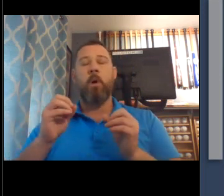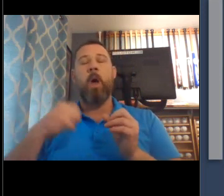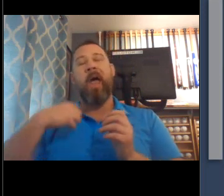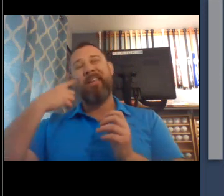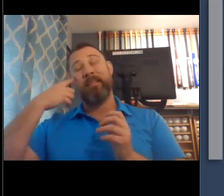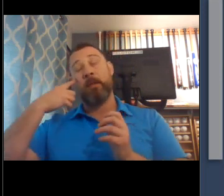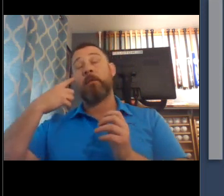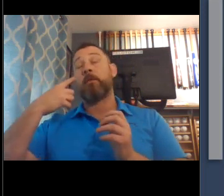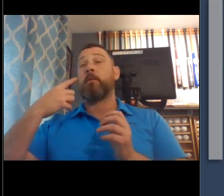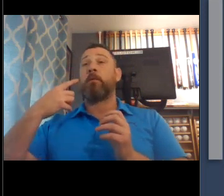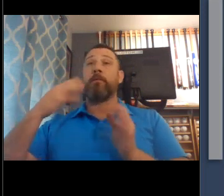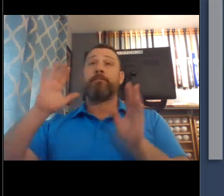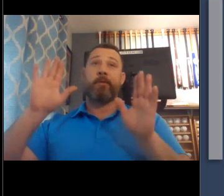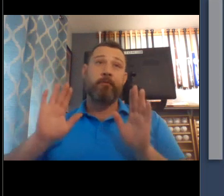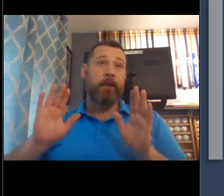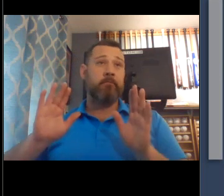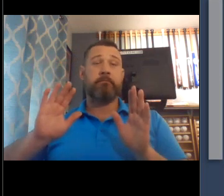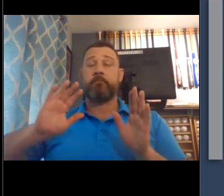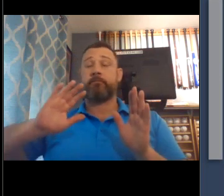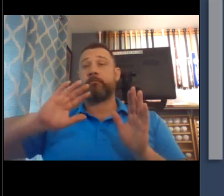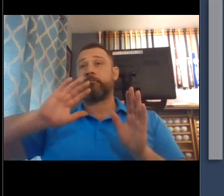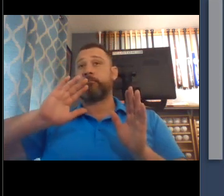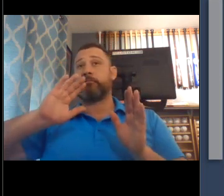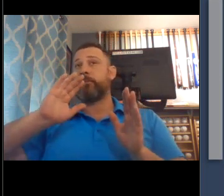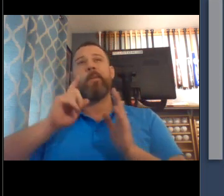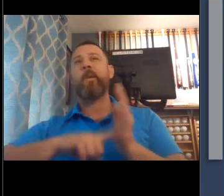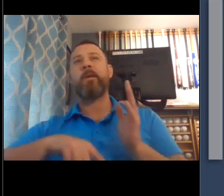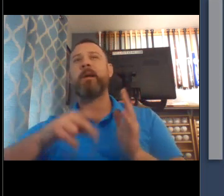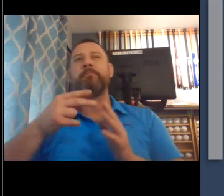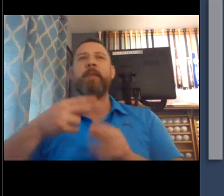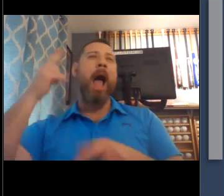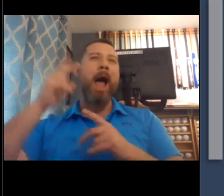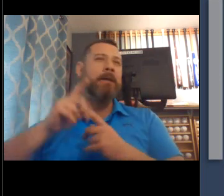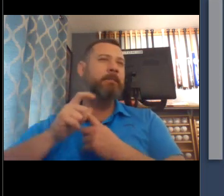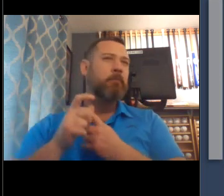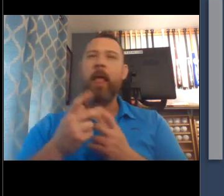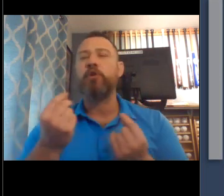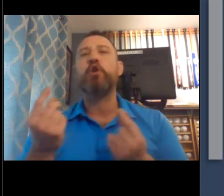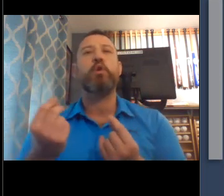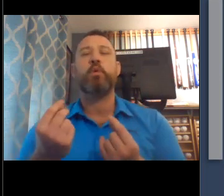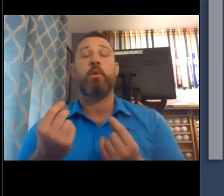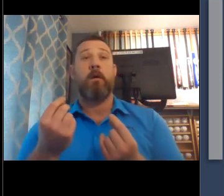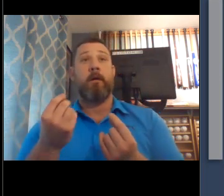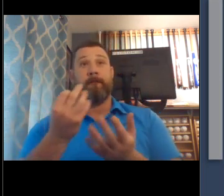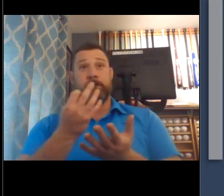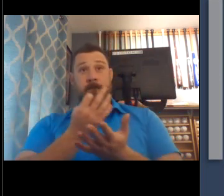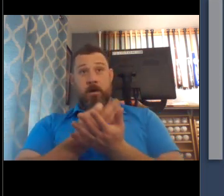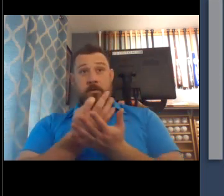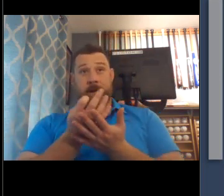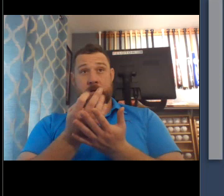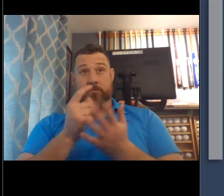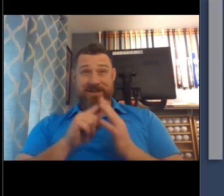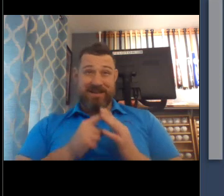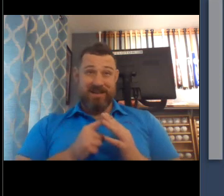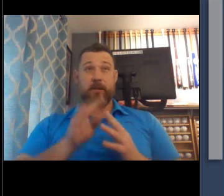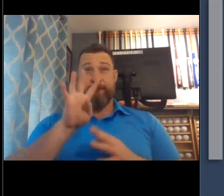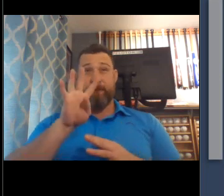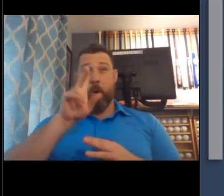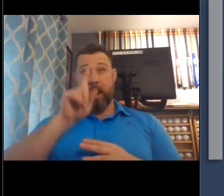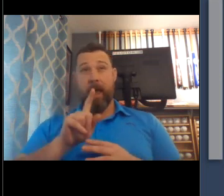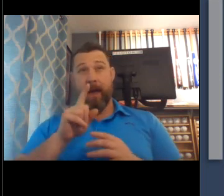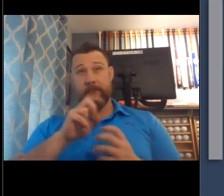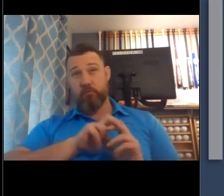great, when you talk about what does high-speed rail do? Fundamentally, it takes a 4.5 hour car ride from the Bay Area